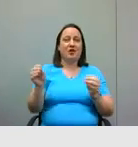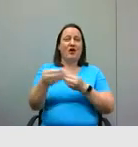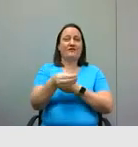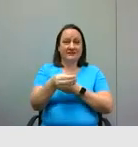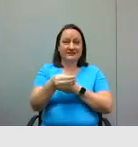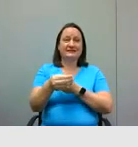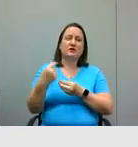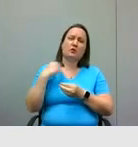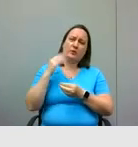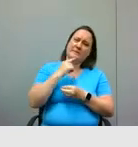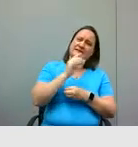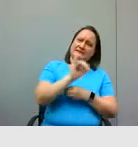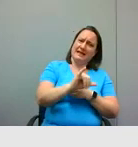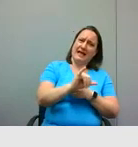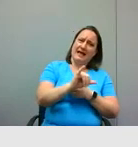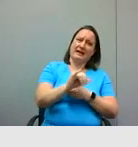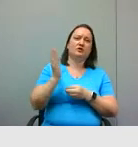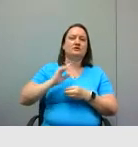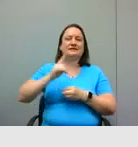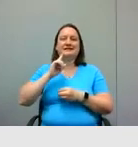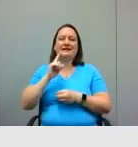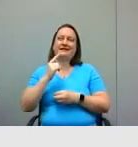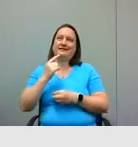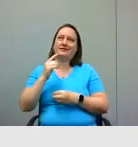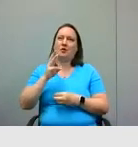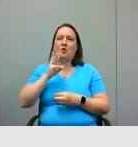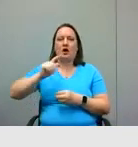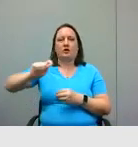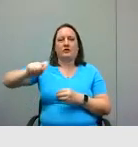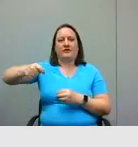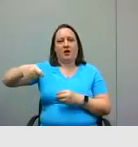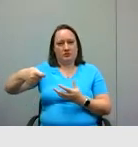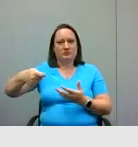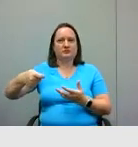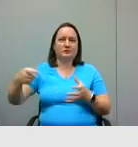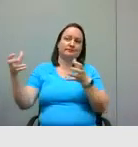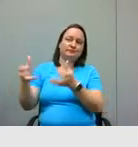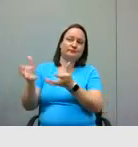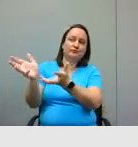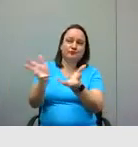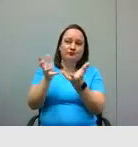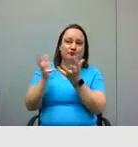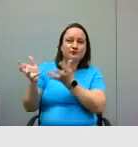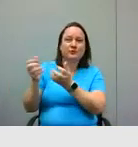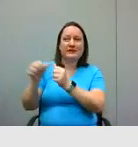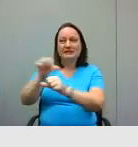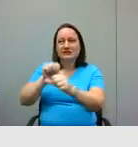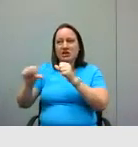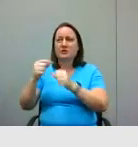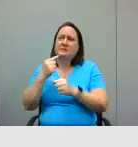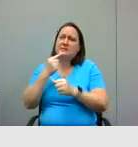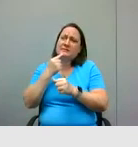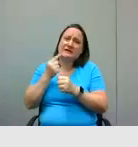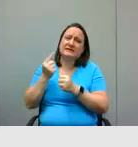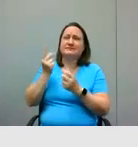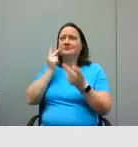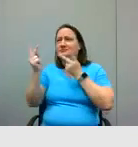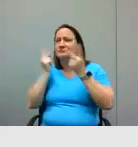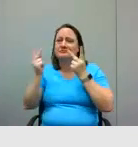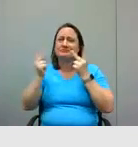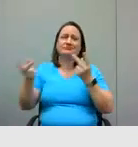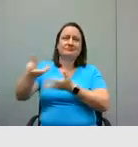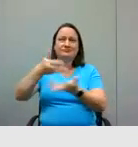in the day, or the water fountain. We do miss that. We miss the social